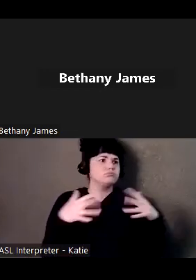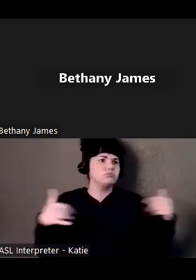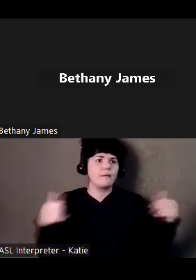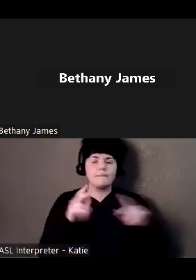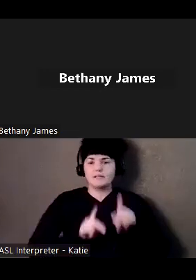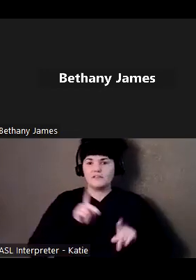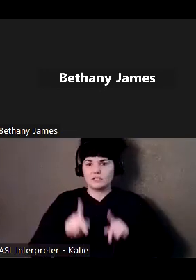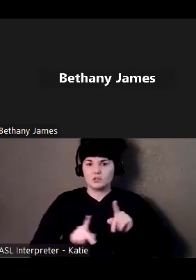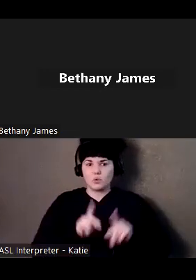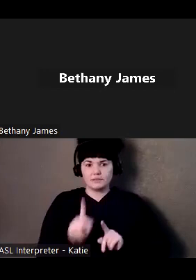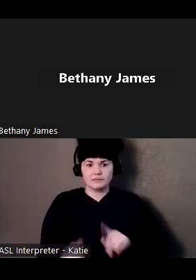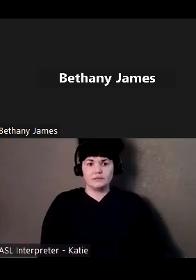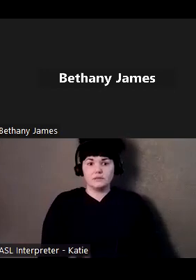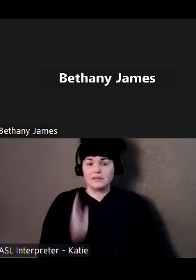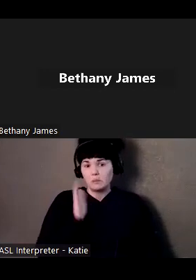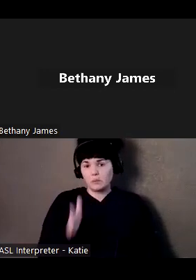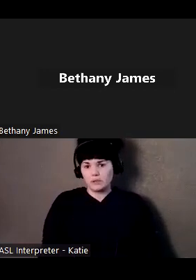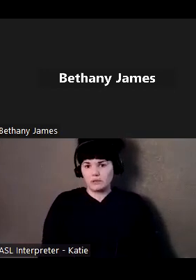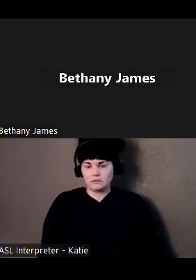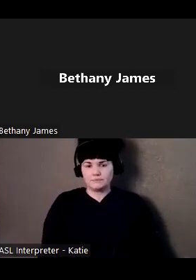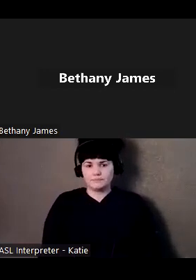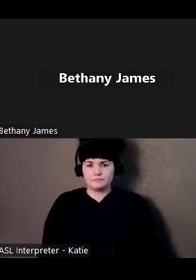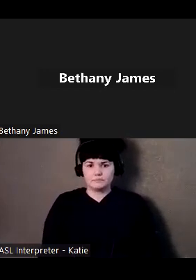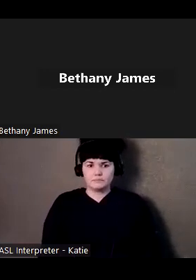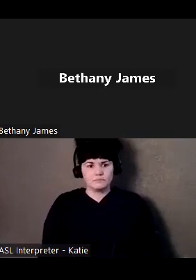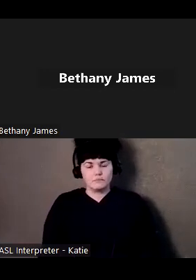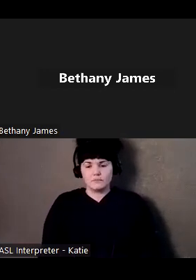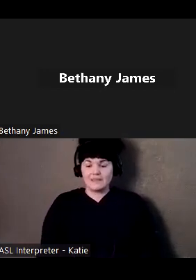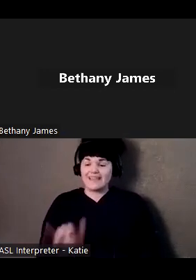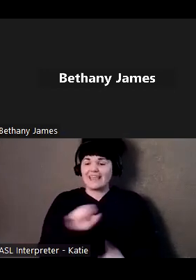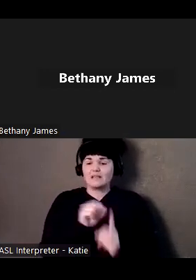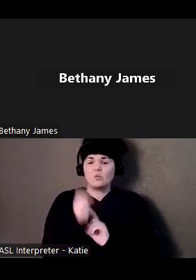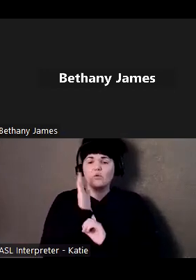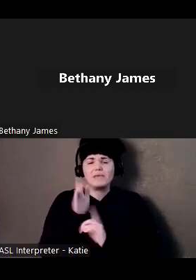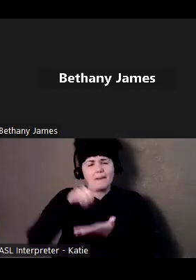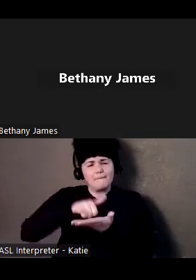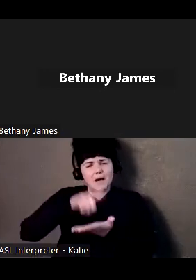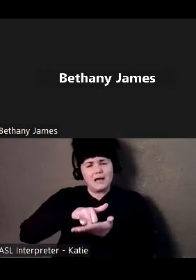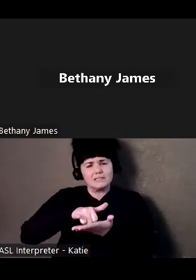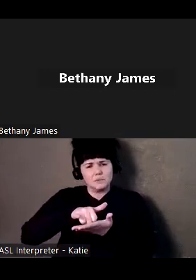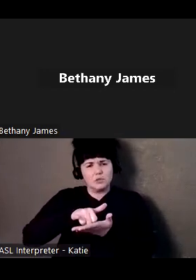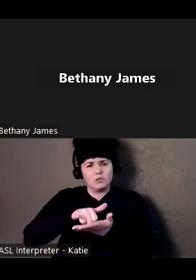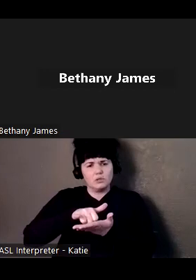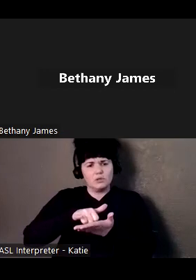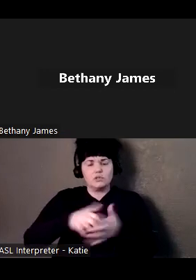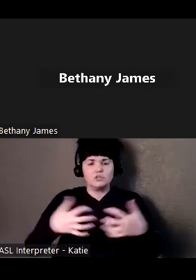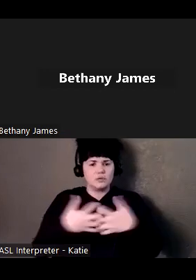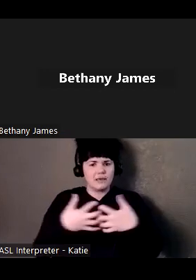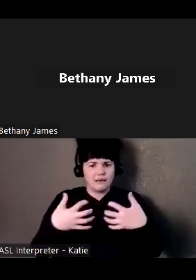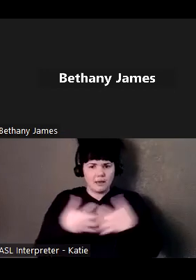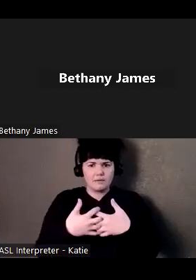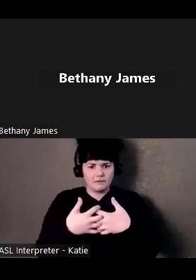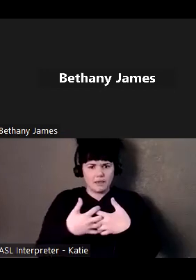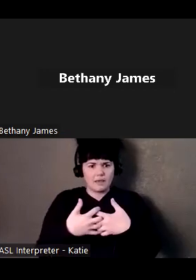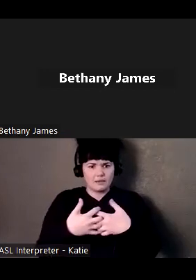that it will be impossible to accommodate as extensive as it seems some